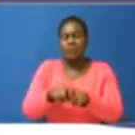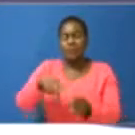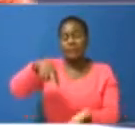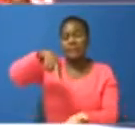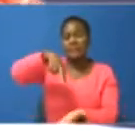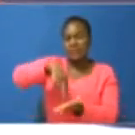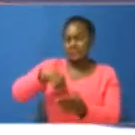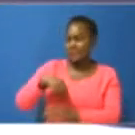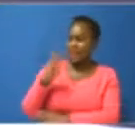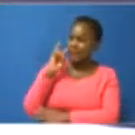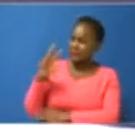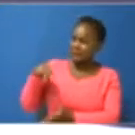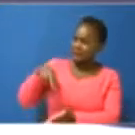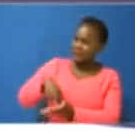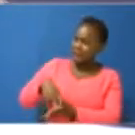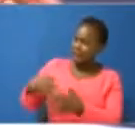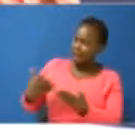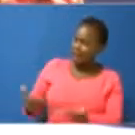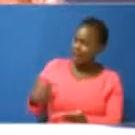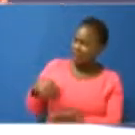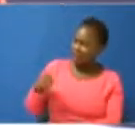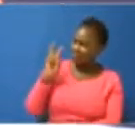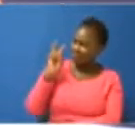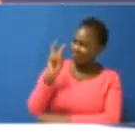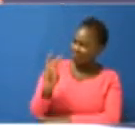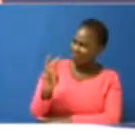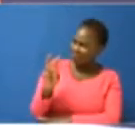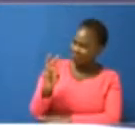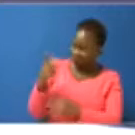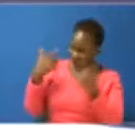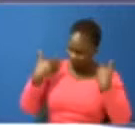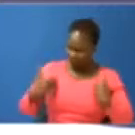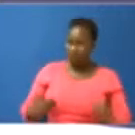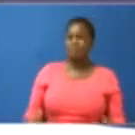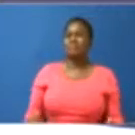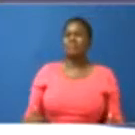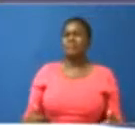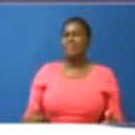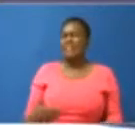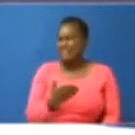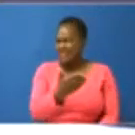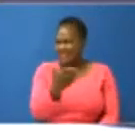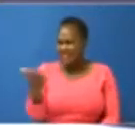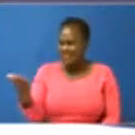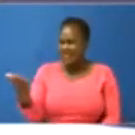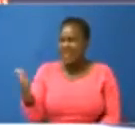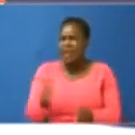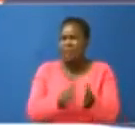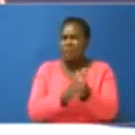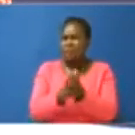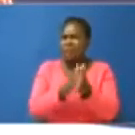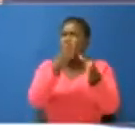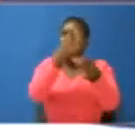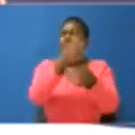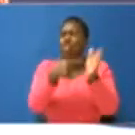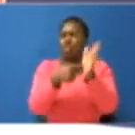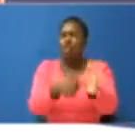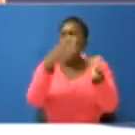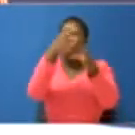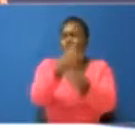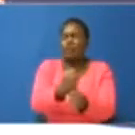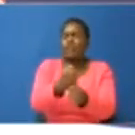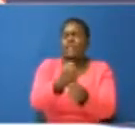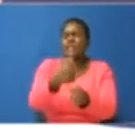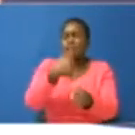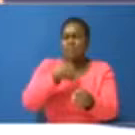for instance i was looking at the posture i was looking at the outlook do those individuals inspire confidence in me as a